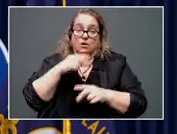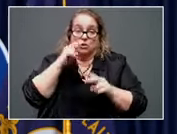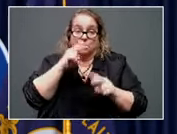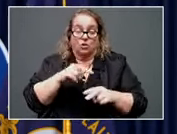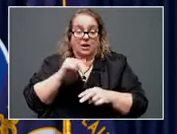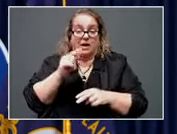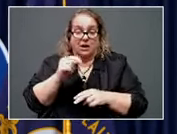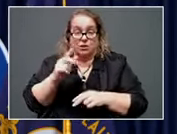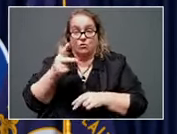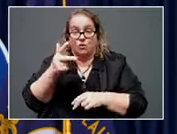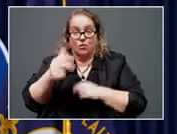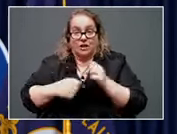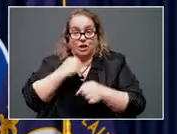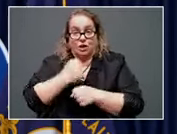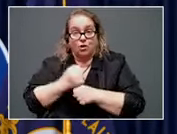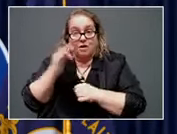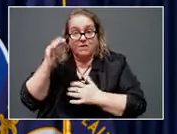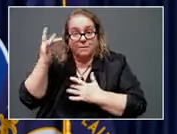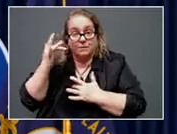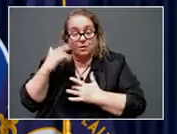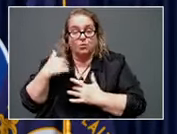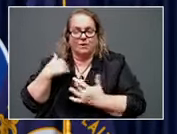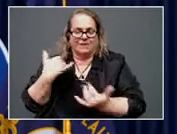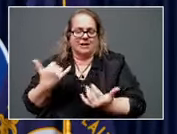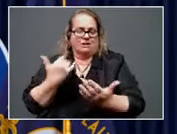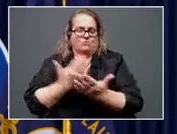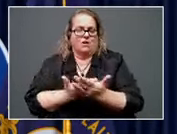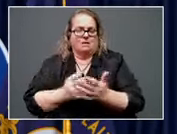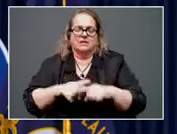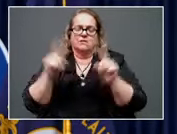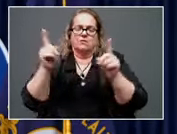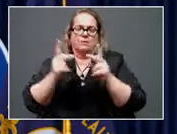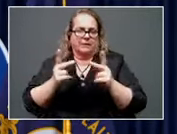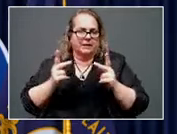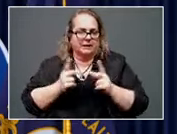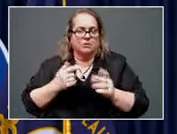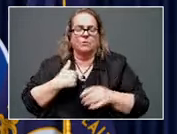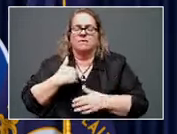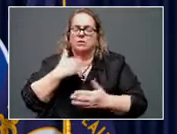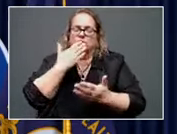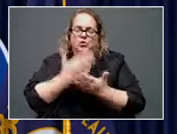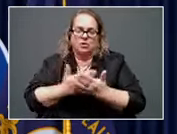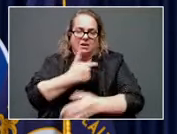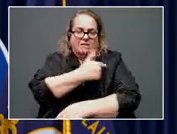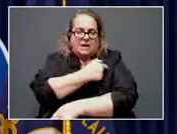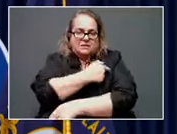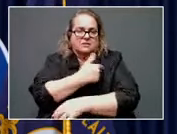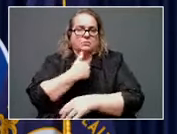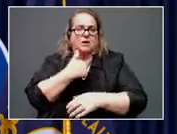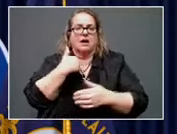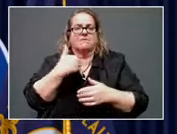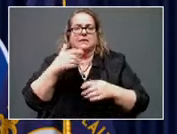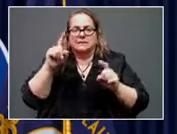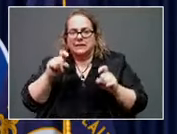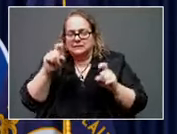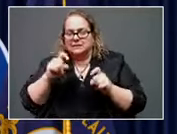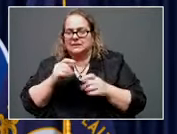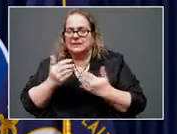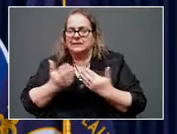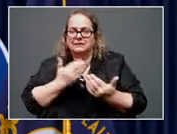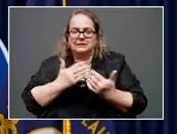we've arrived at a very different place at this point. Now we have effective vaccines. We have testing pretty readily available all over the